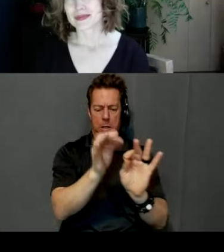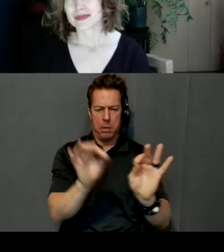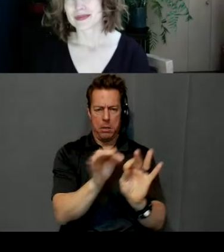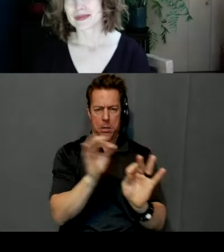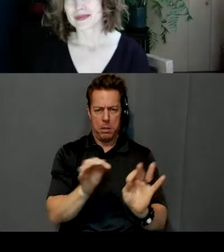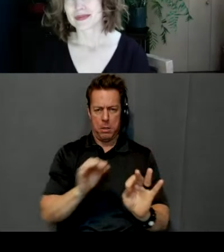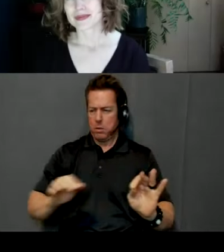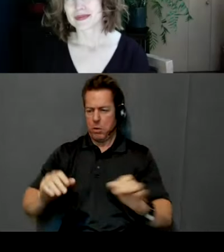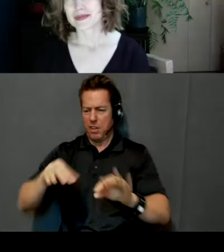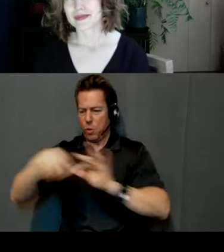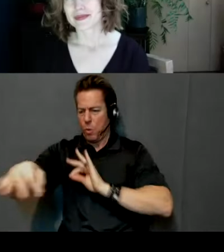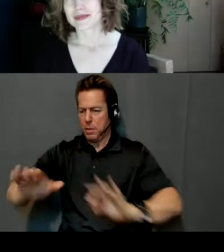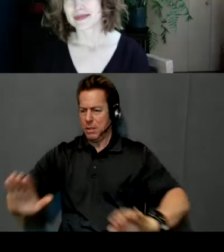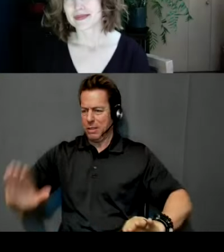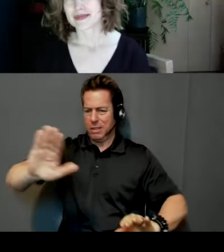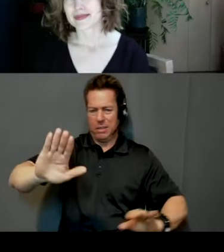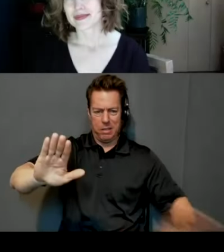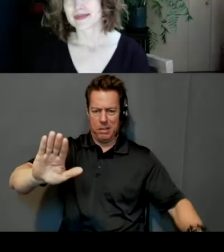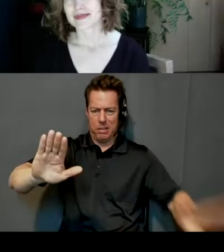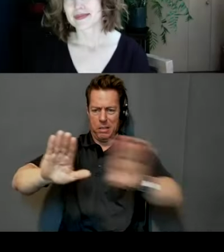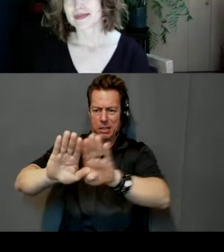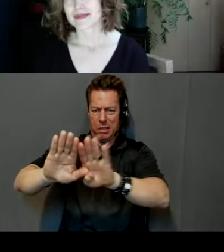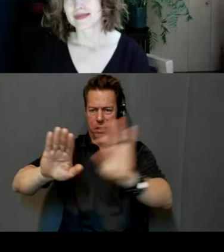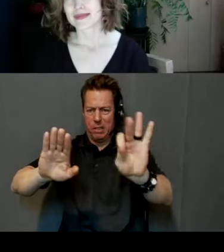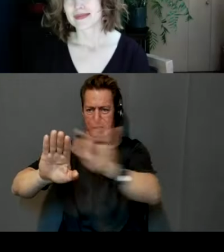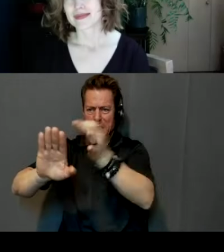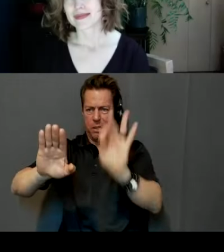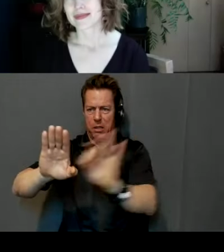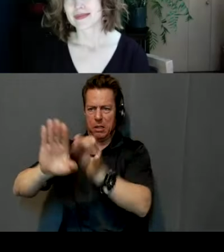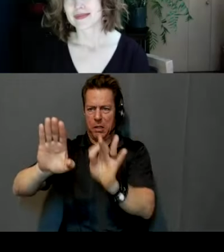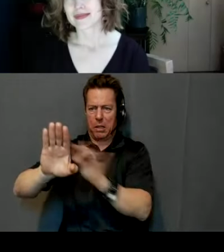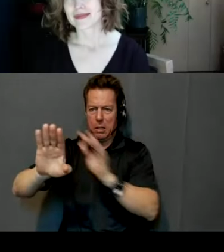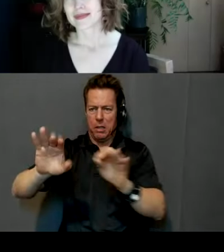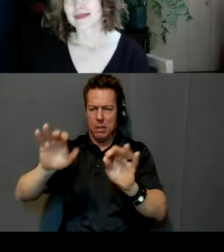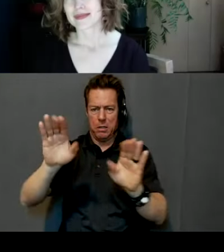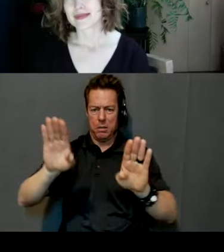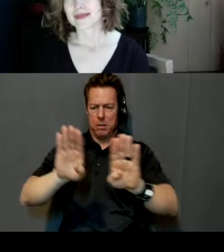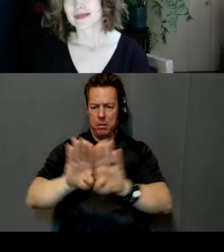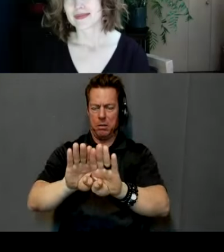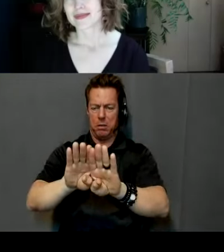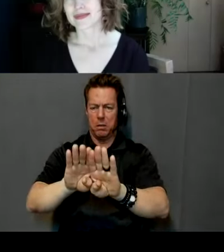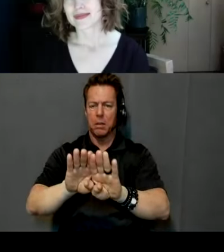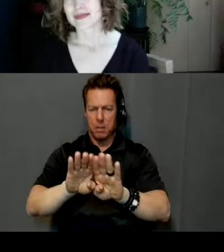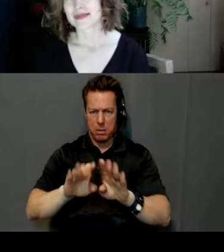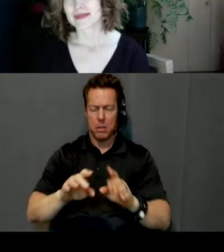and it was healing on so many levels. So it first began there.